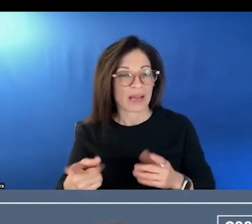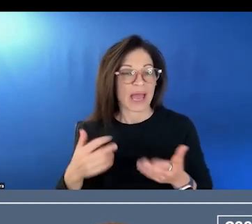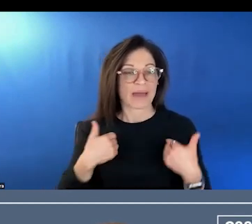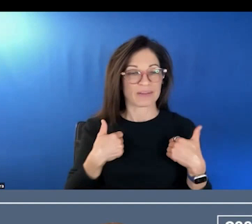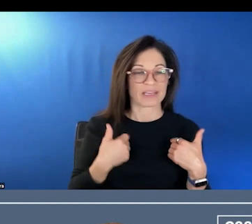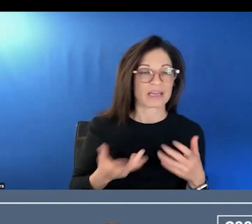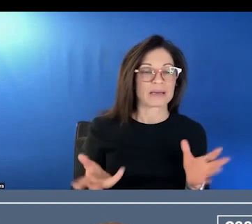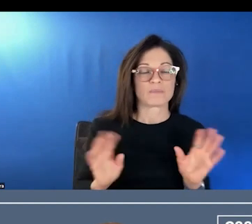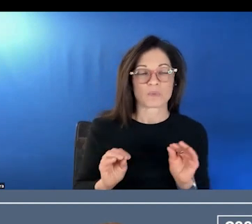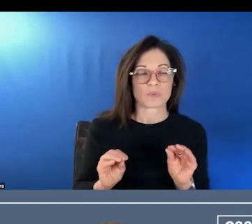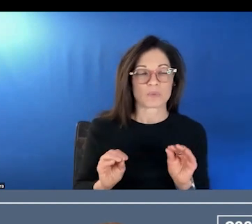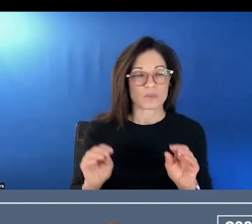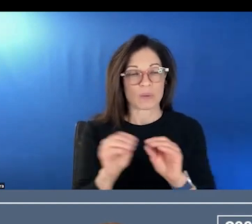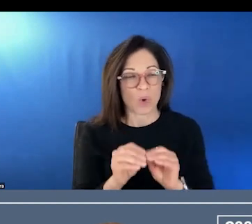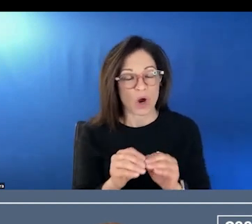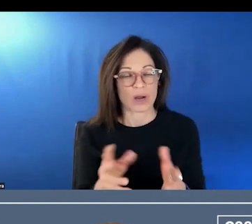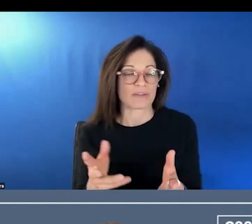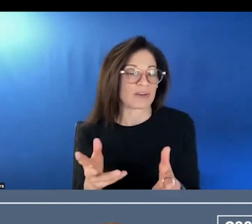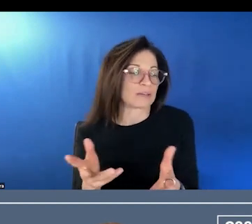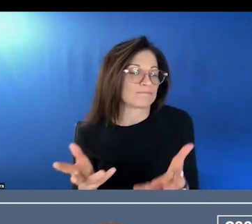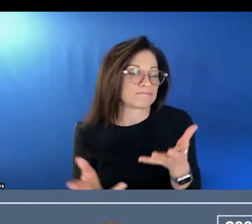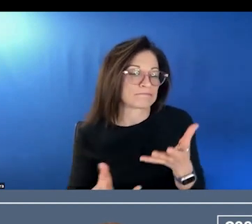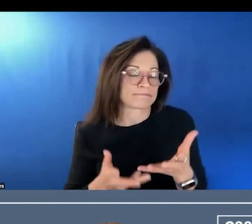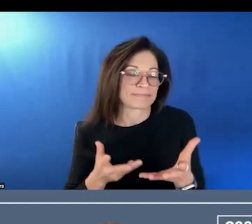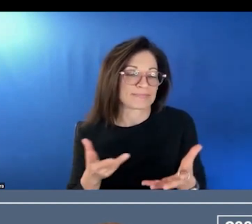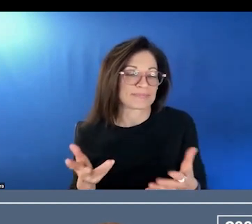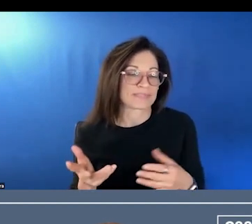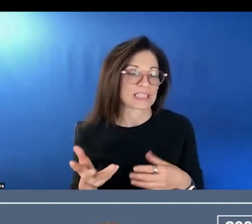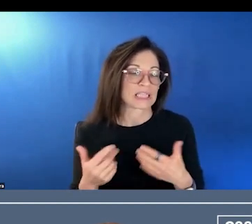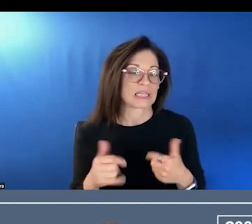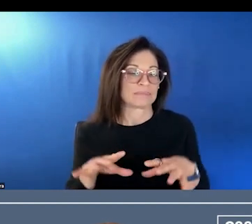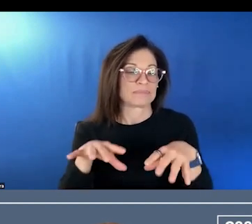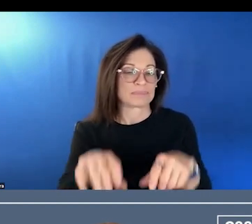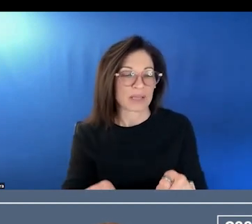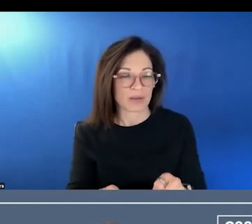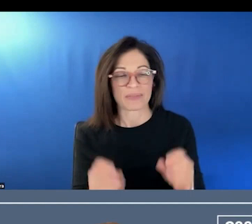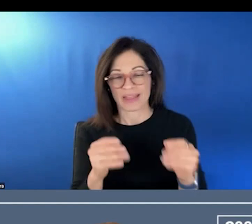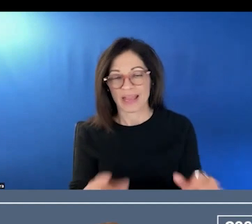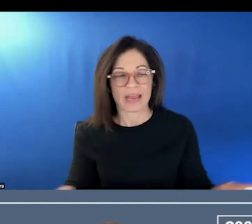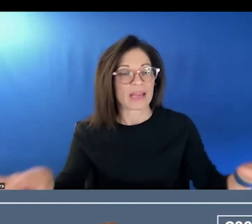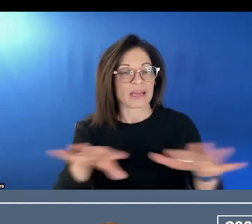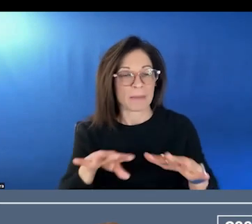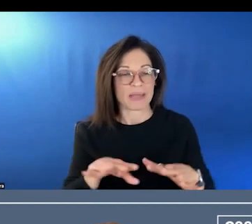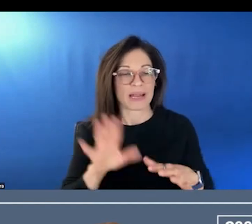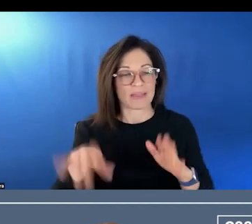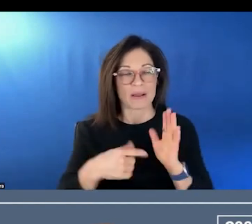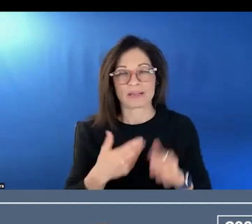more about that. And then I also loved the presentation around follow-up